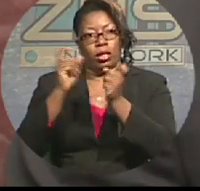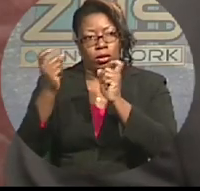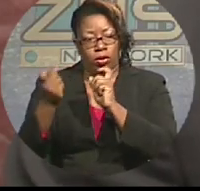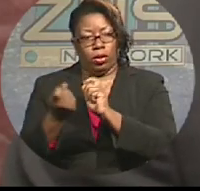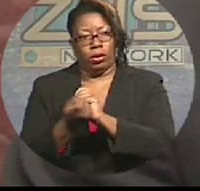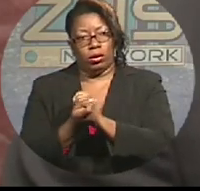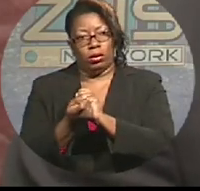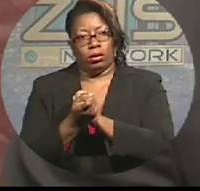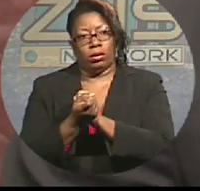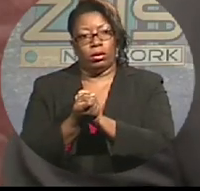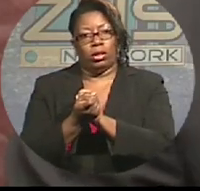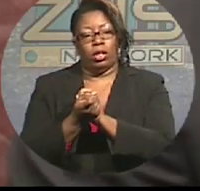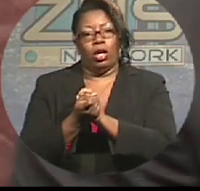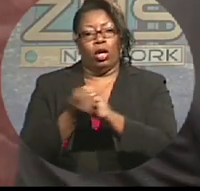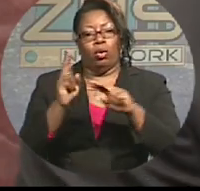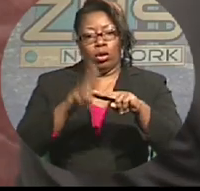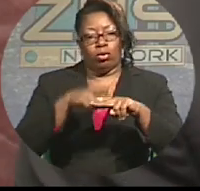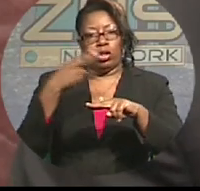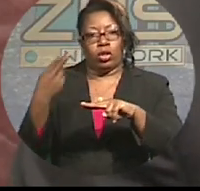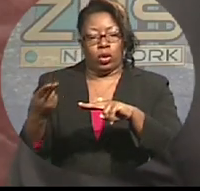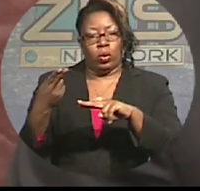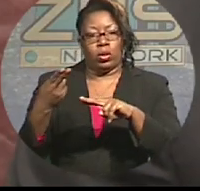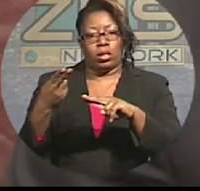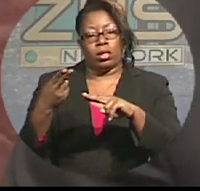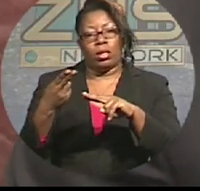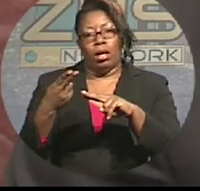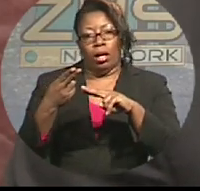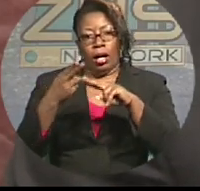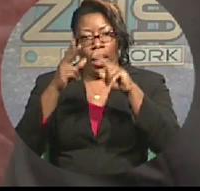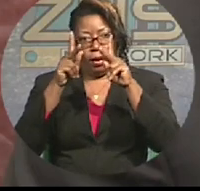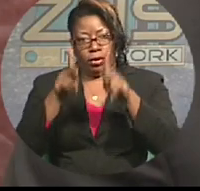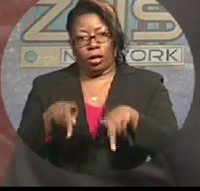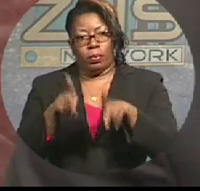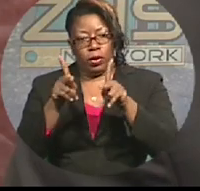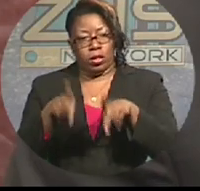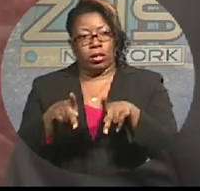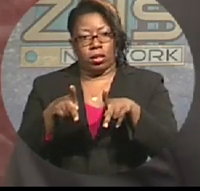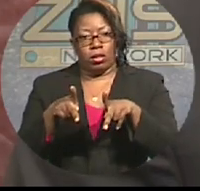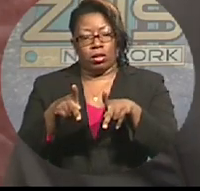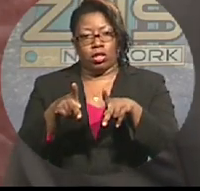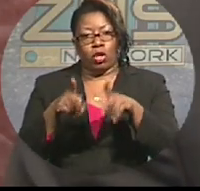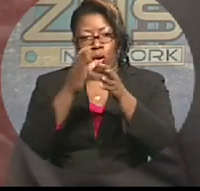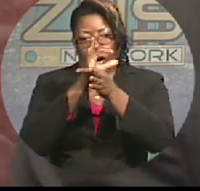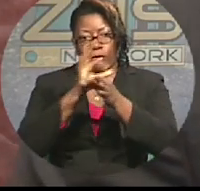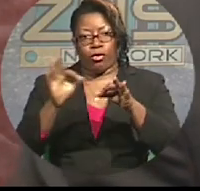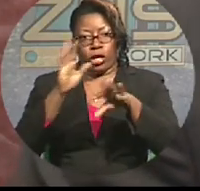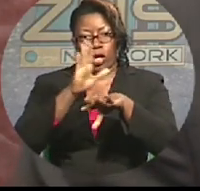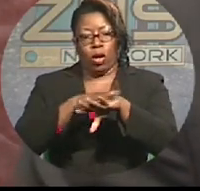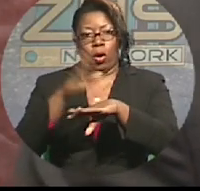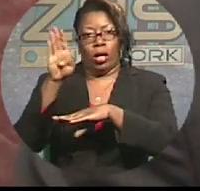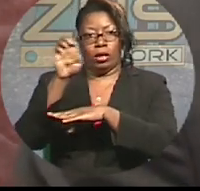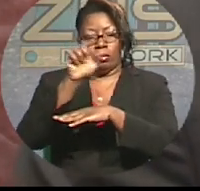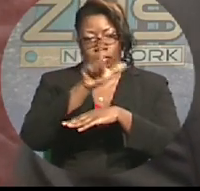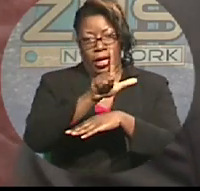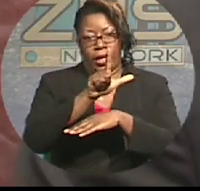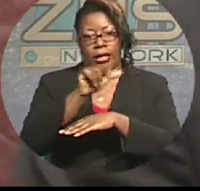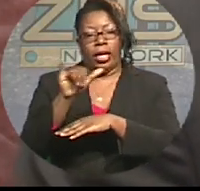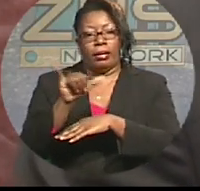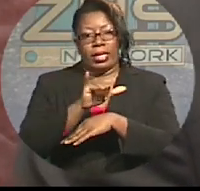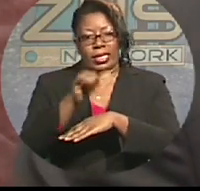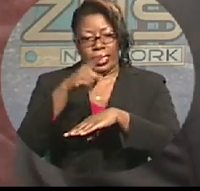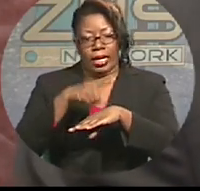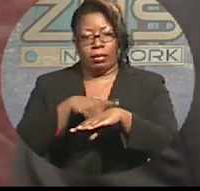should dramatically reduce the number of persons released on bail, while at the same time